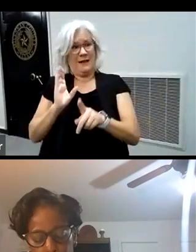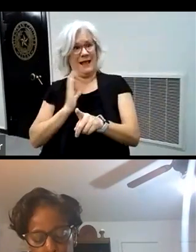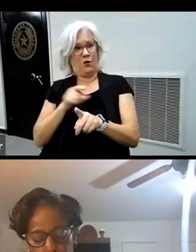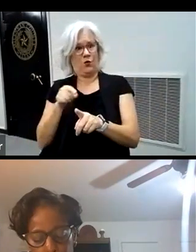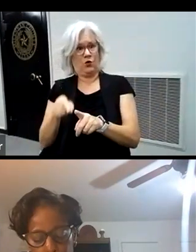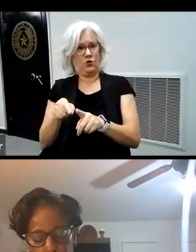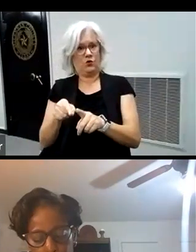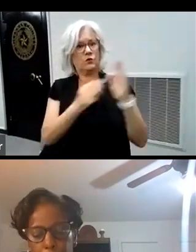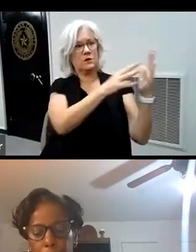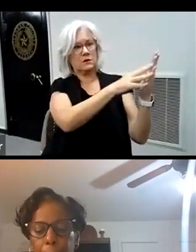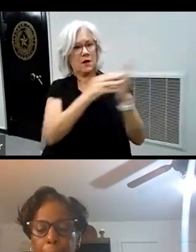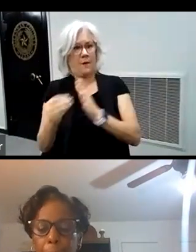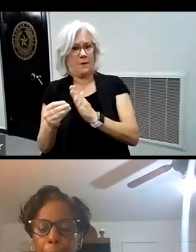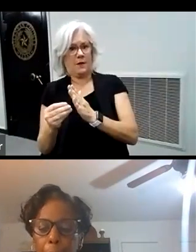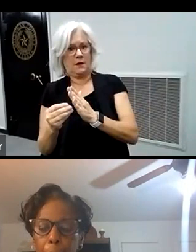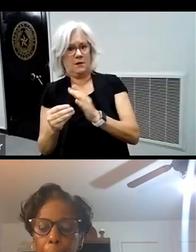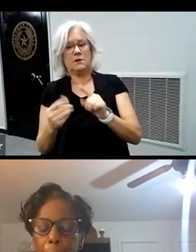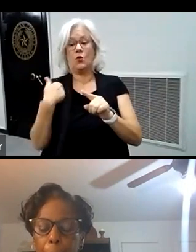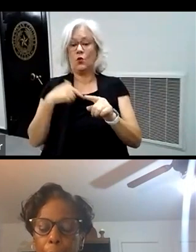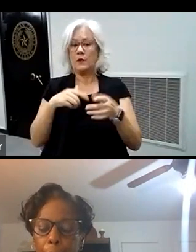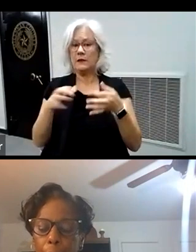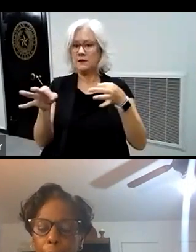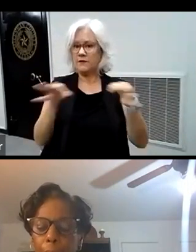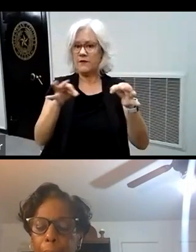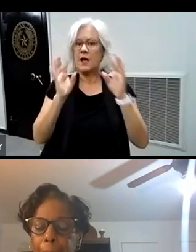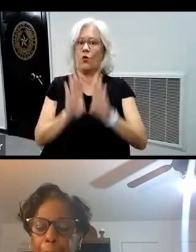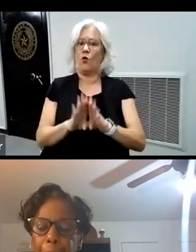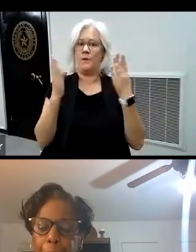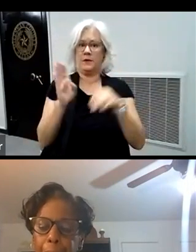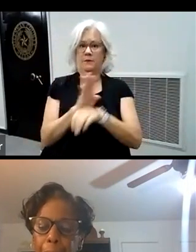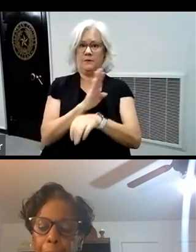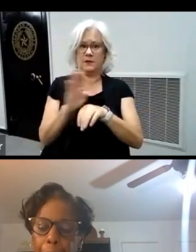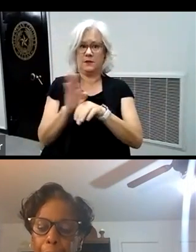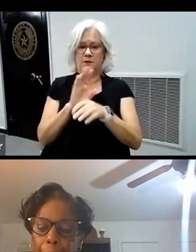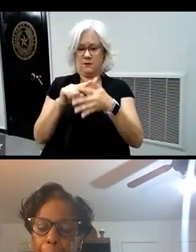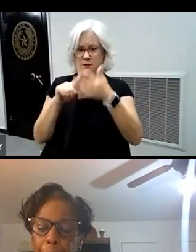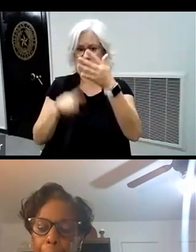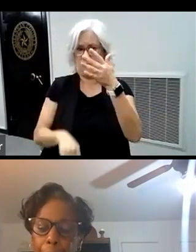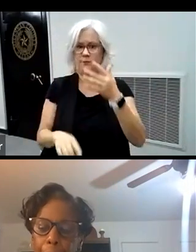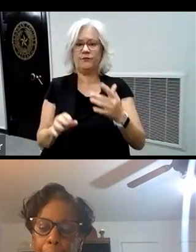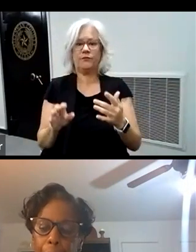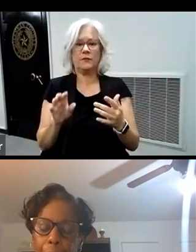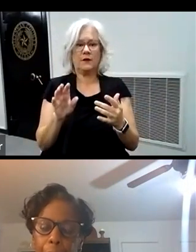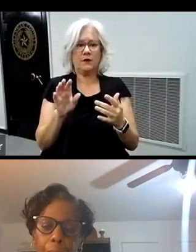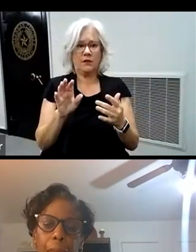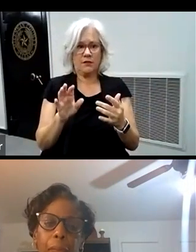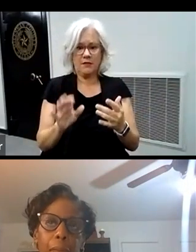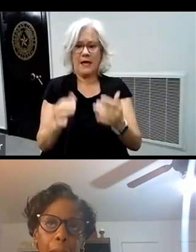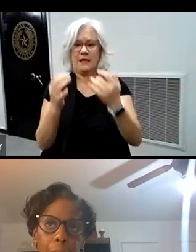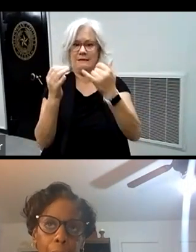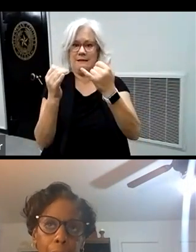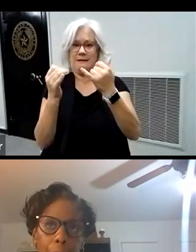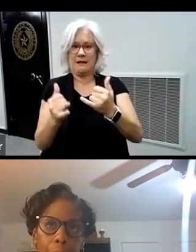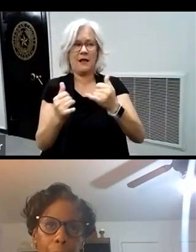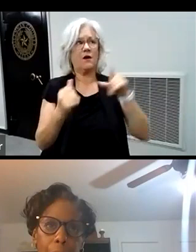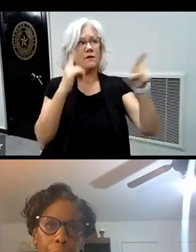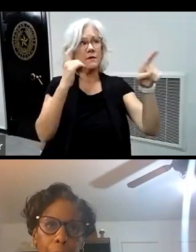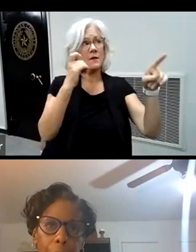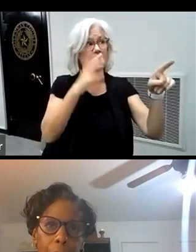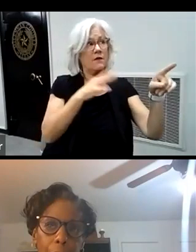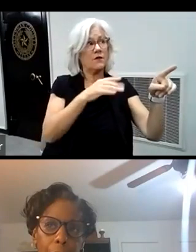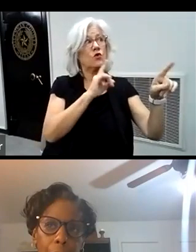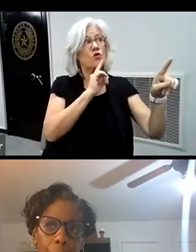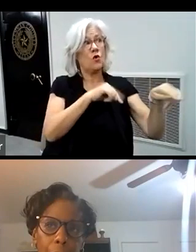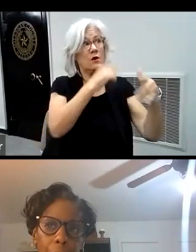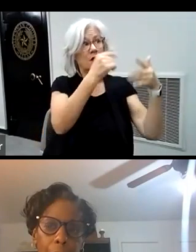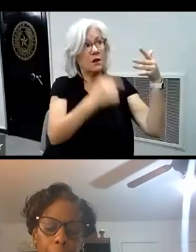reopened businesses. It now includes everything that was in the governor's order yesterday with the